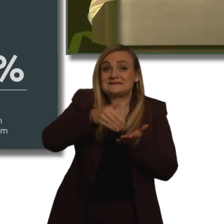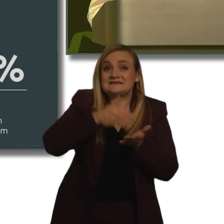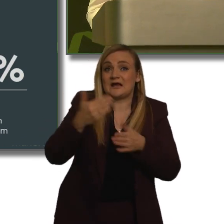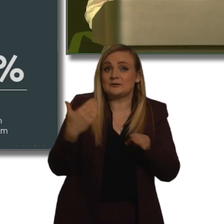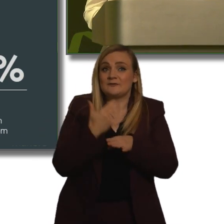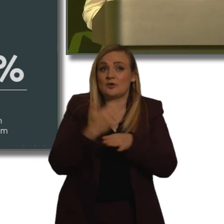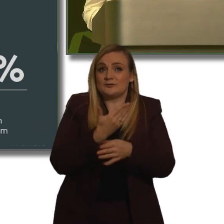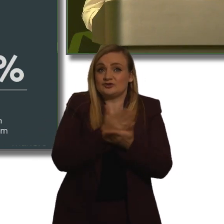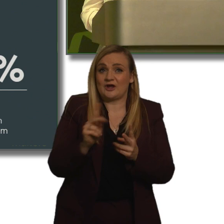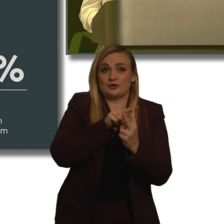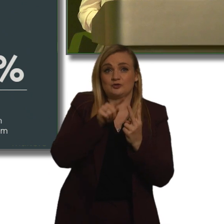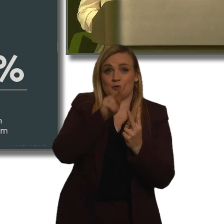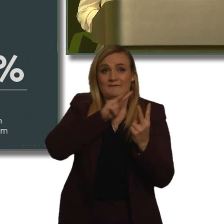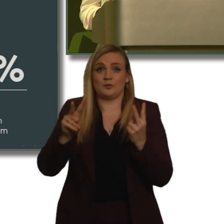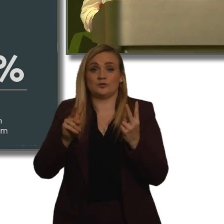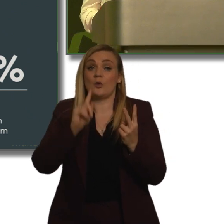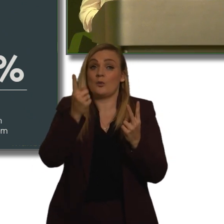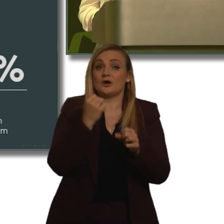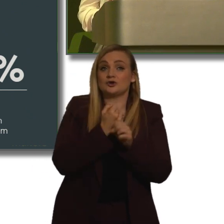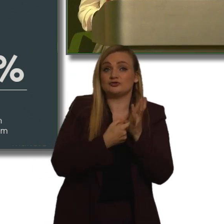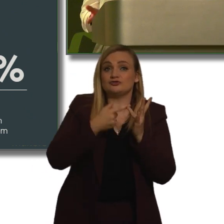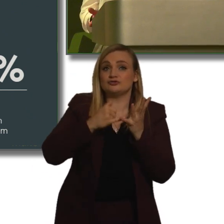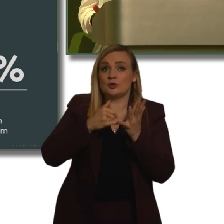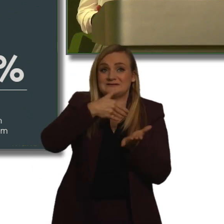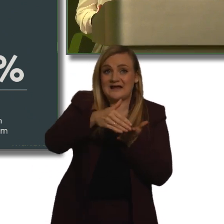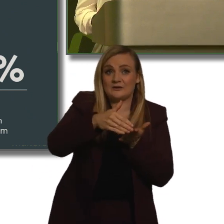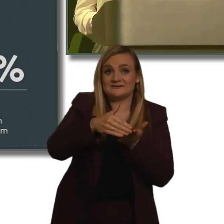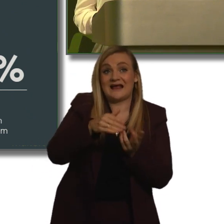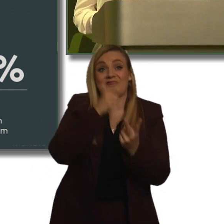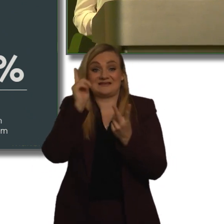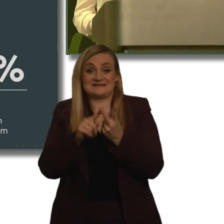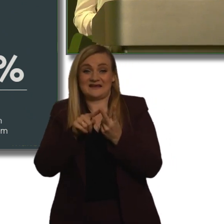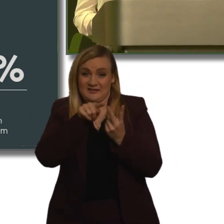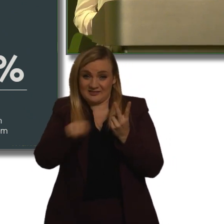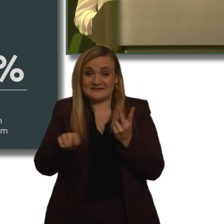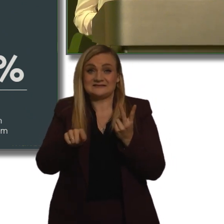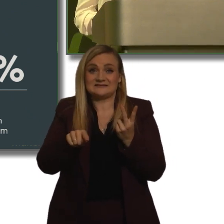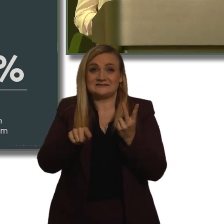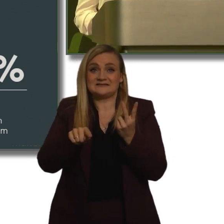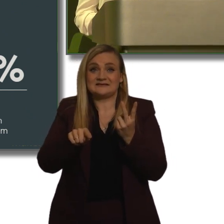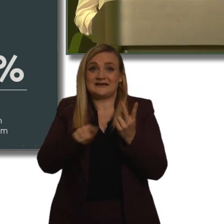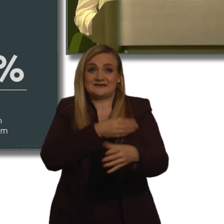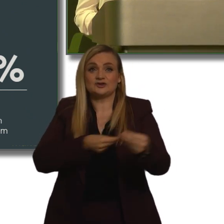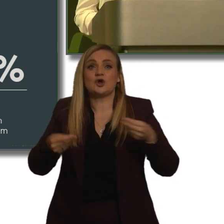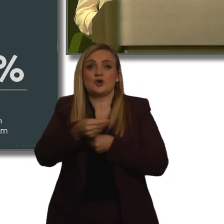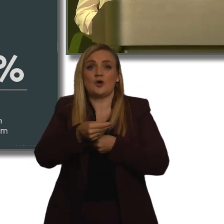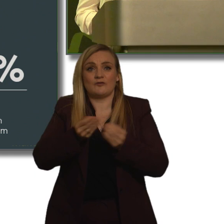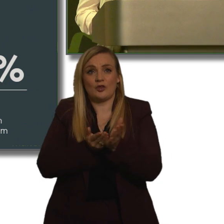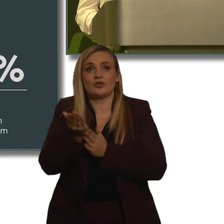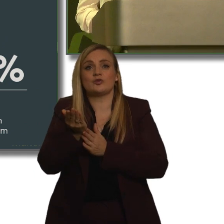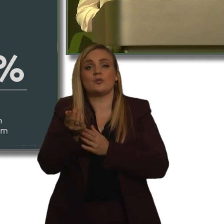The first is gross sales, and the second, as on this slide, is underlying turnover from continuing